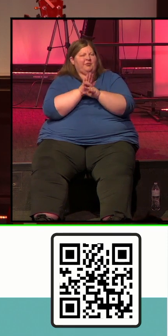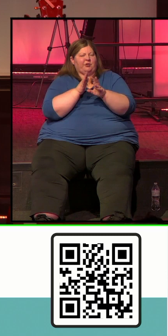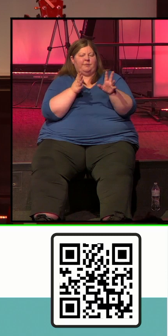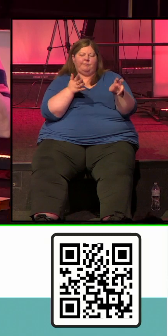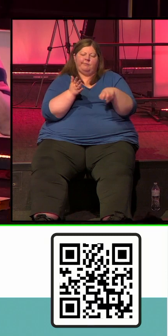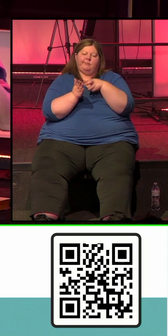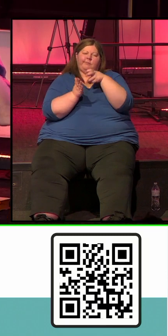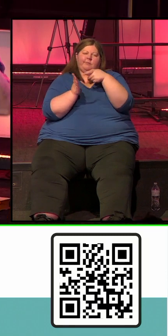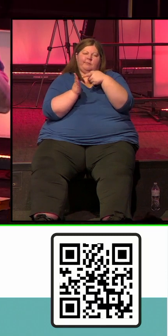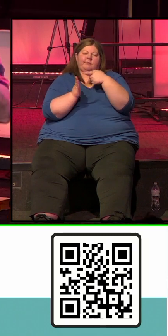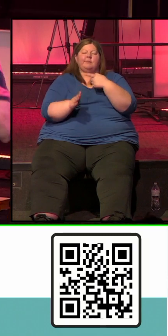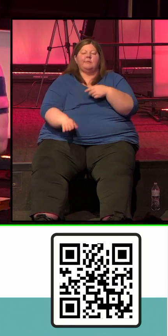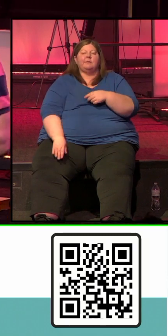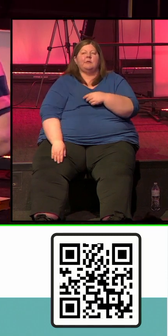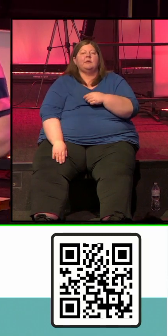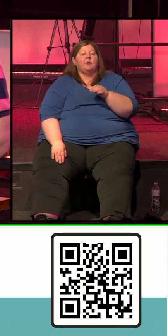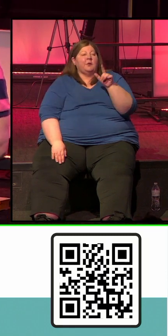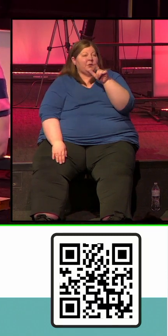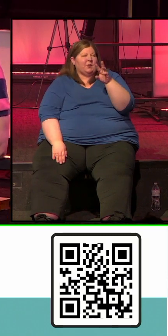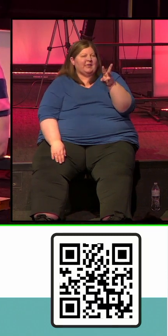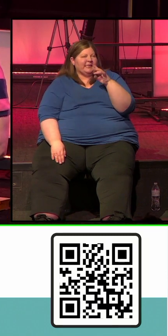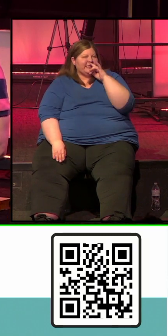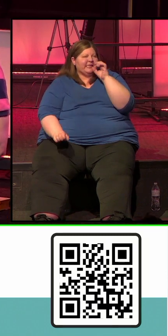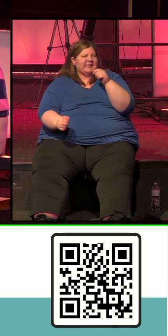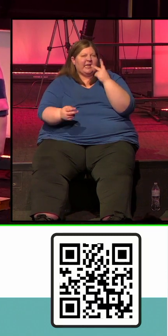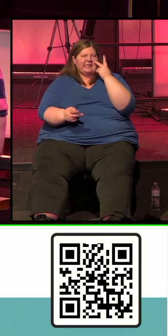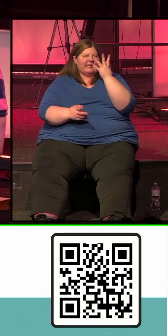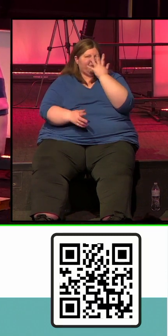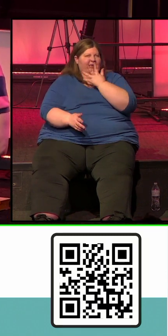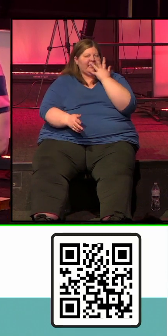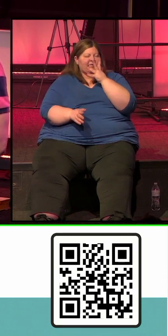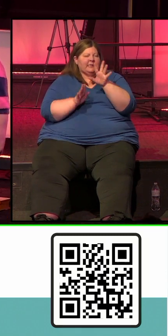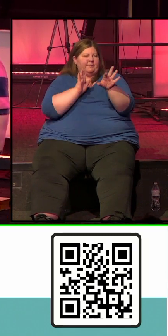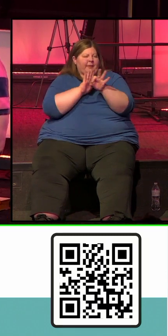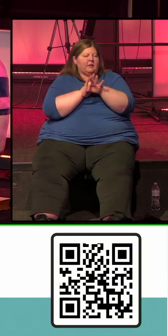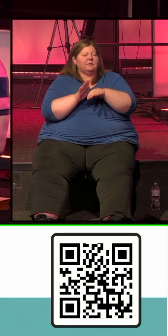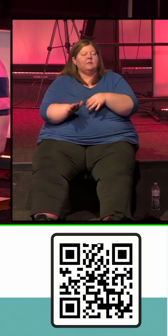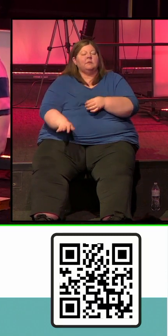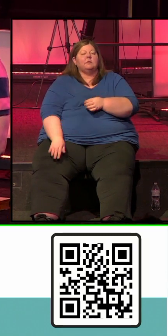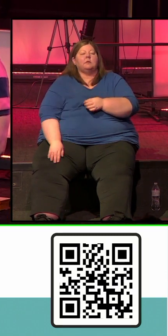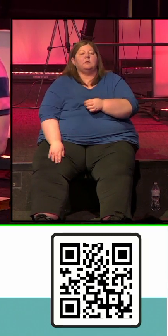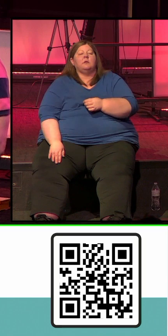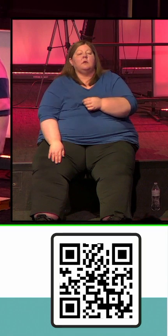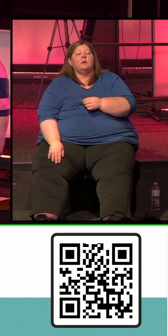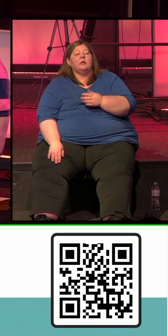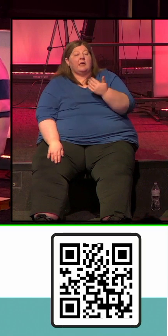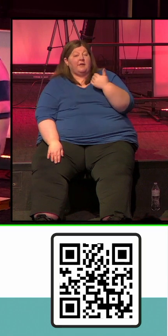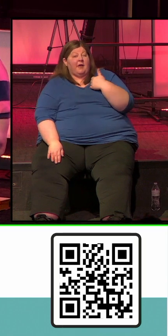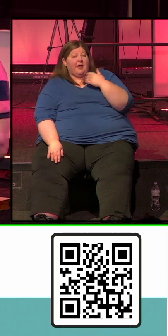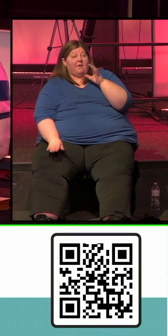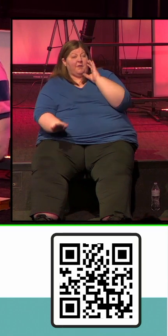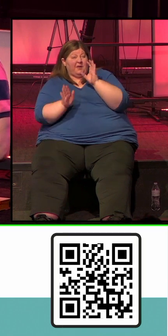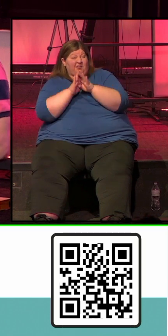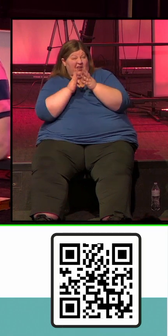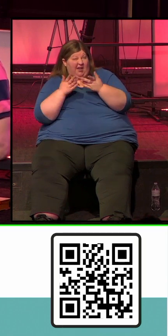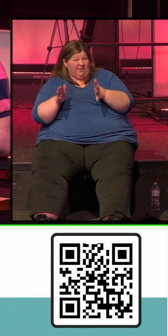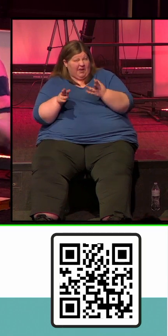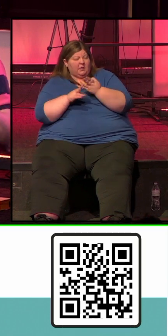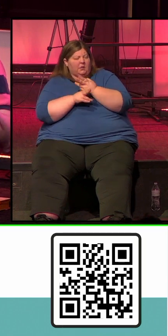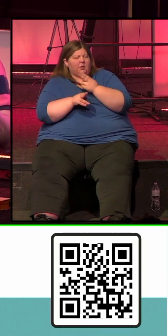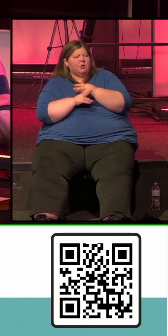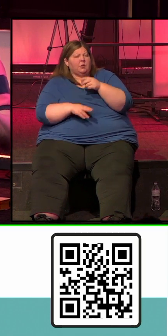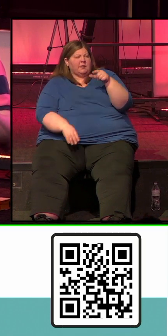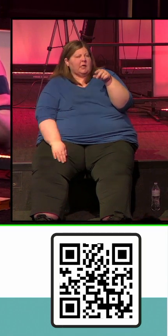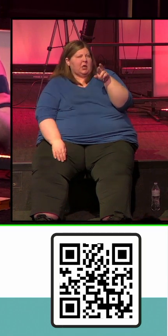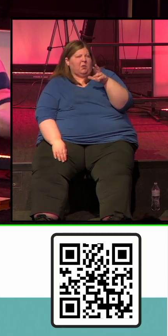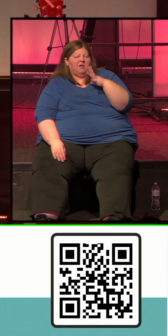So those 26 kids have faces and people to choose from. If you've got a picture of yourself on your phone, you can just use that QR code. And